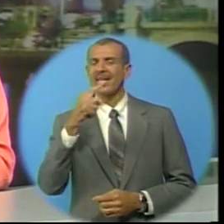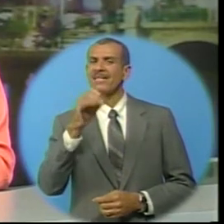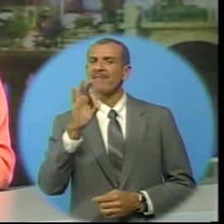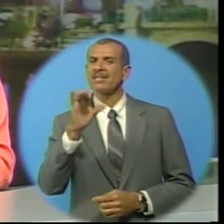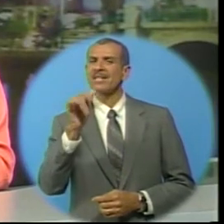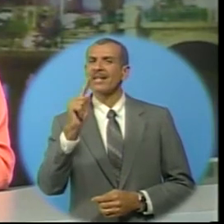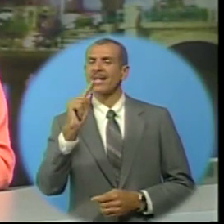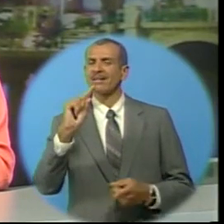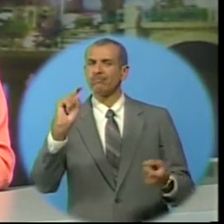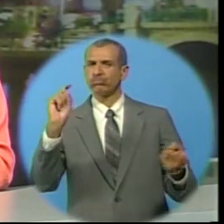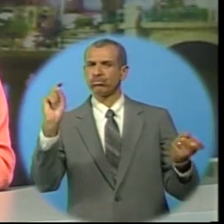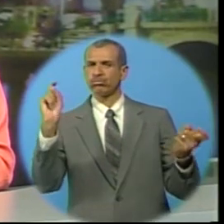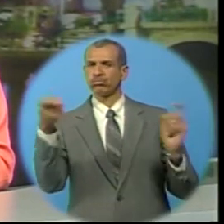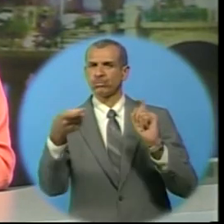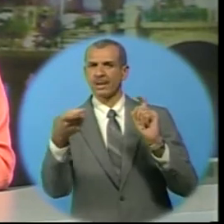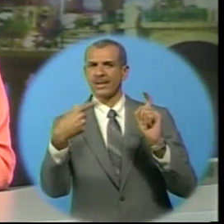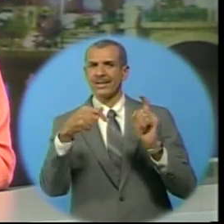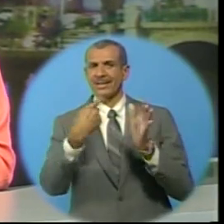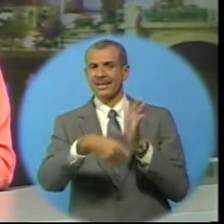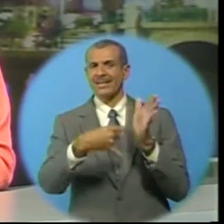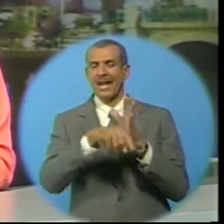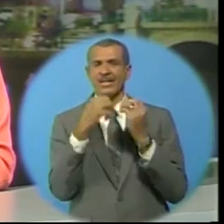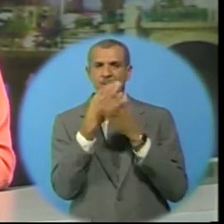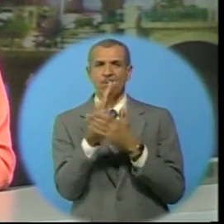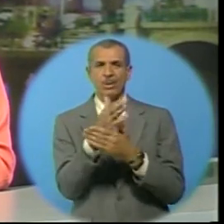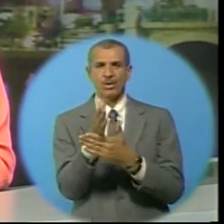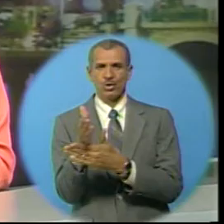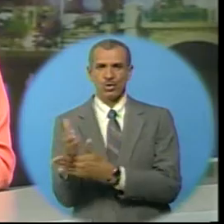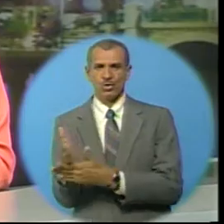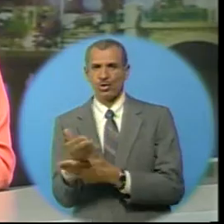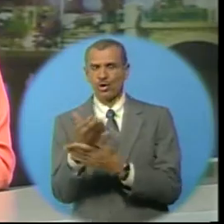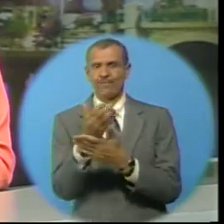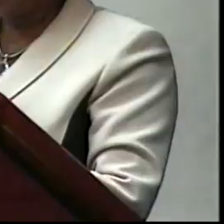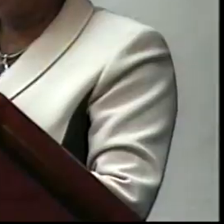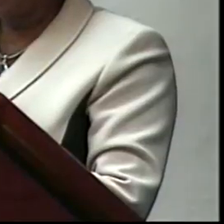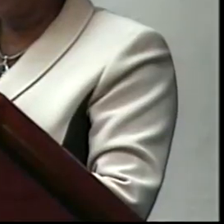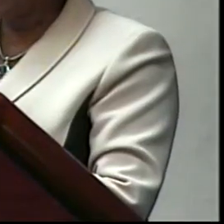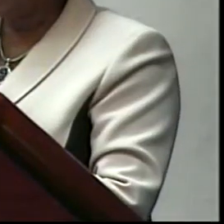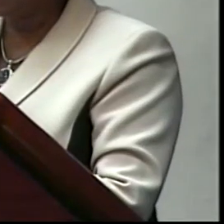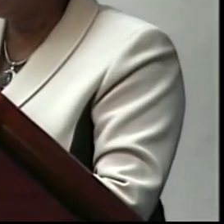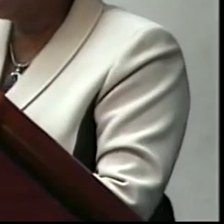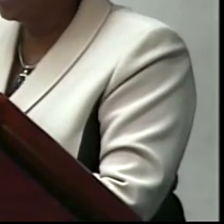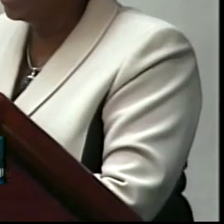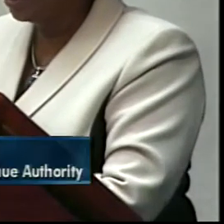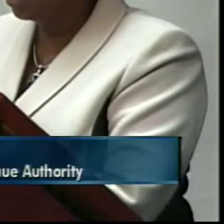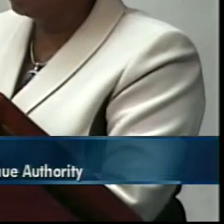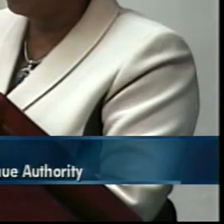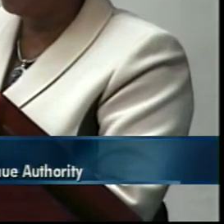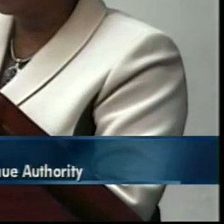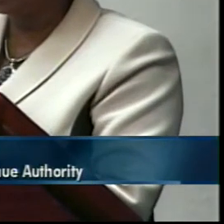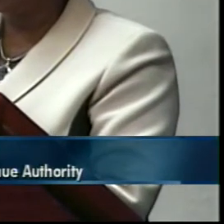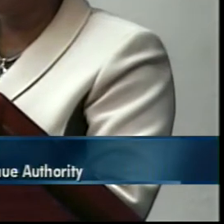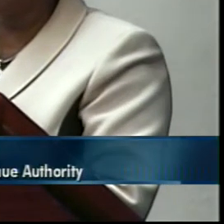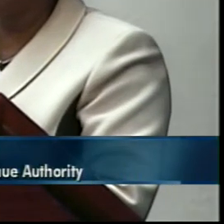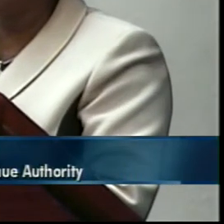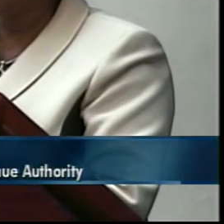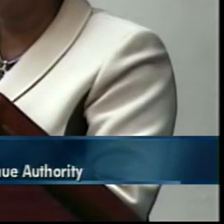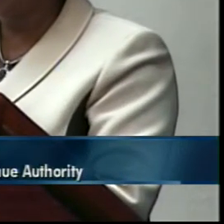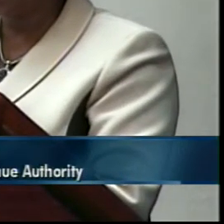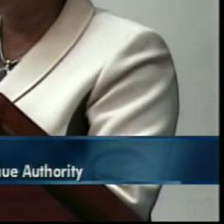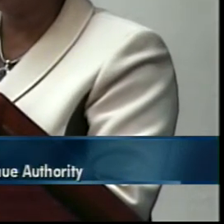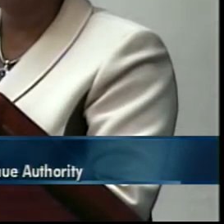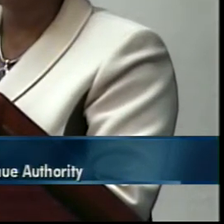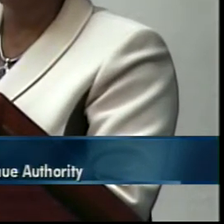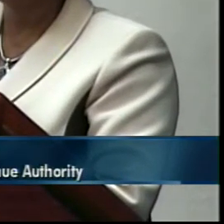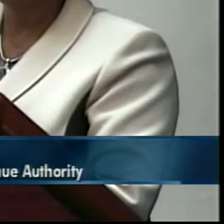paradigm shift in the manner in which tax information is shared. It is recognized that the implementation of FATCA marks a